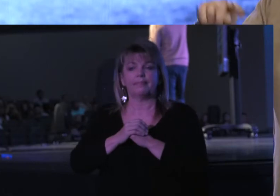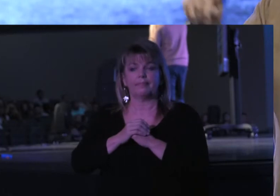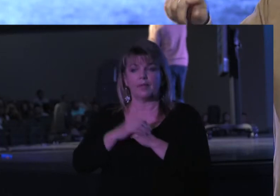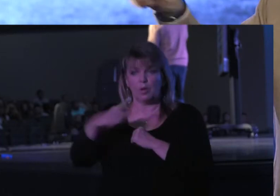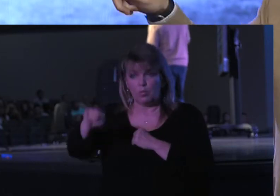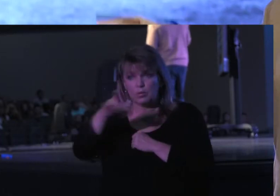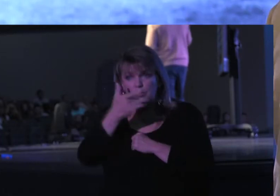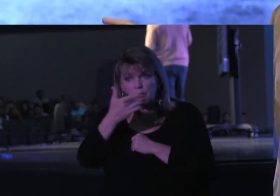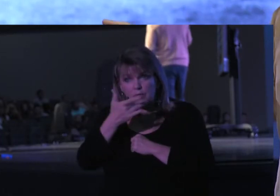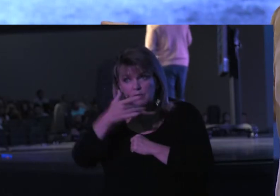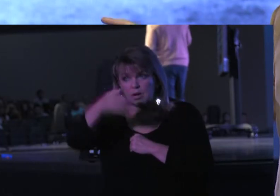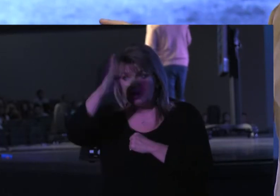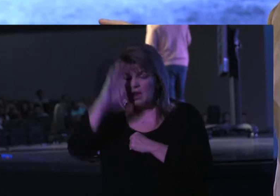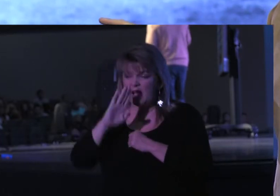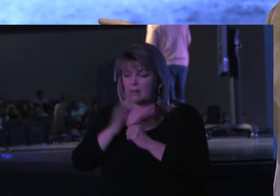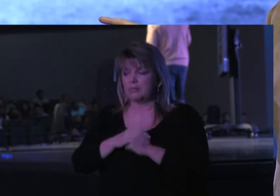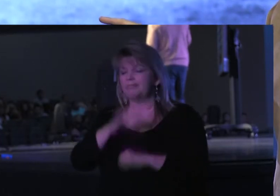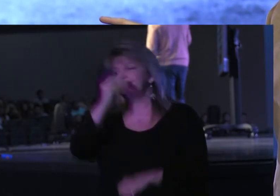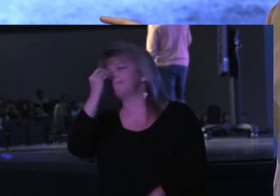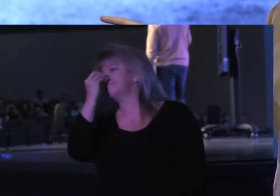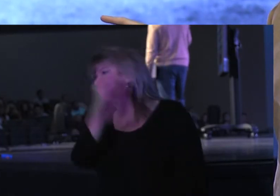Would you rather him be indifferent?